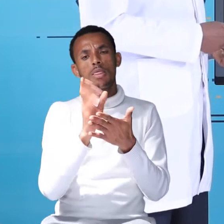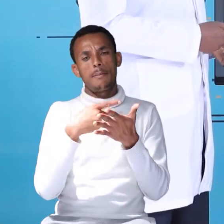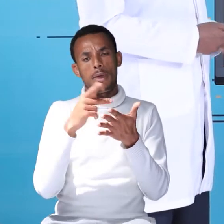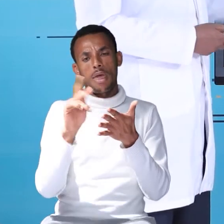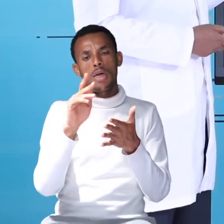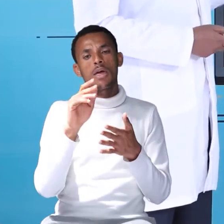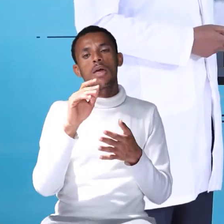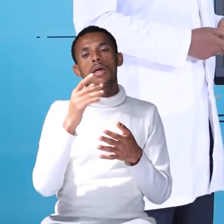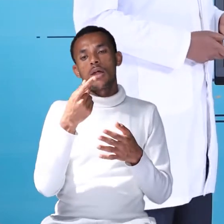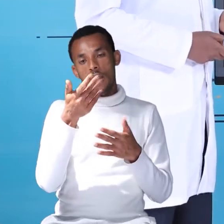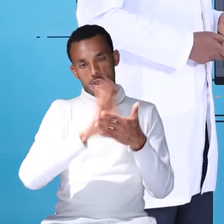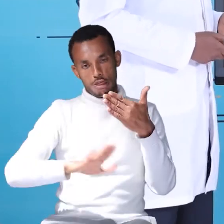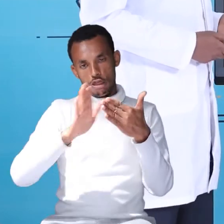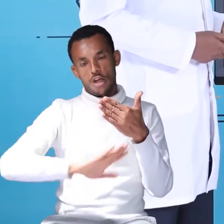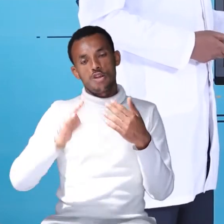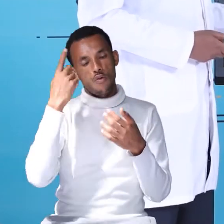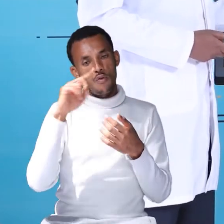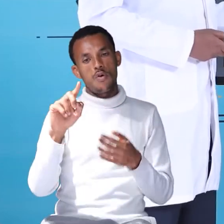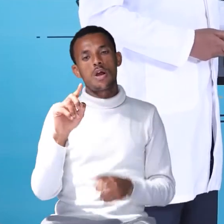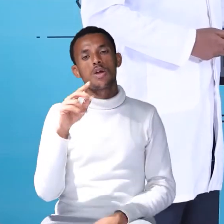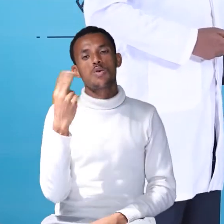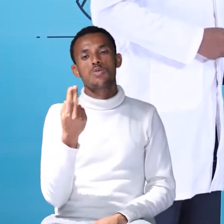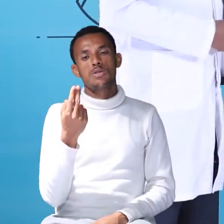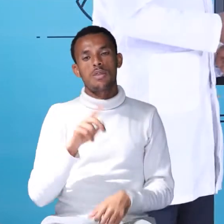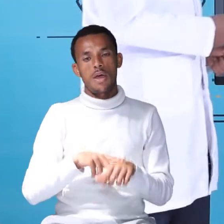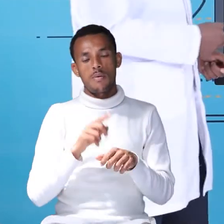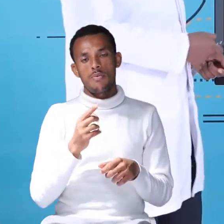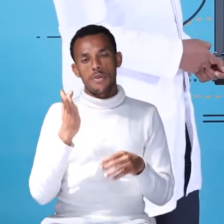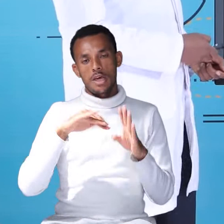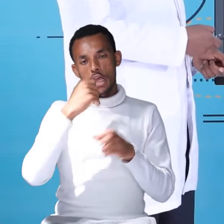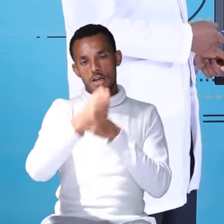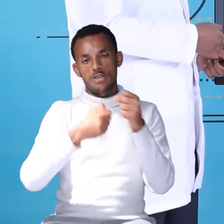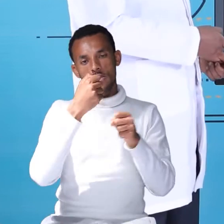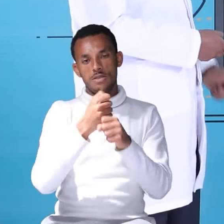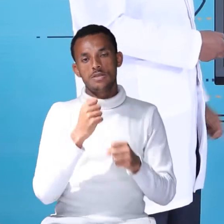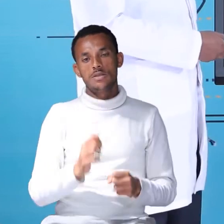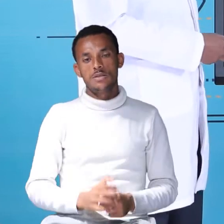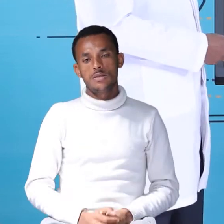interest for that year, it will be time in years it will be.